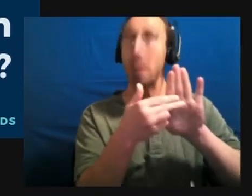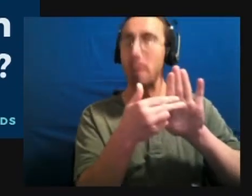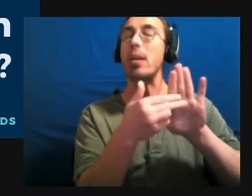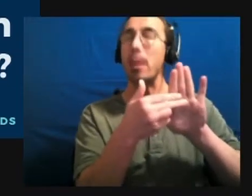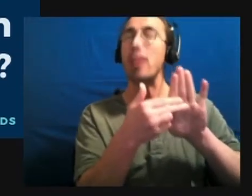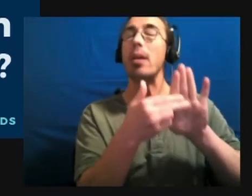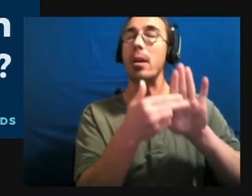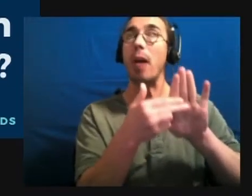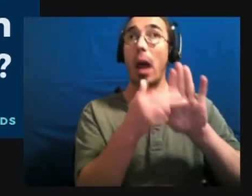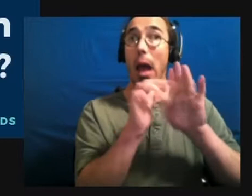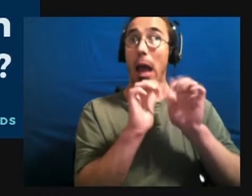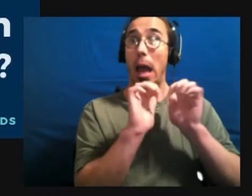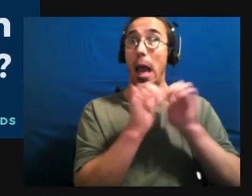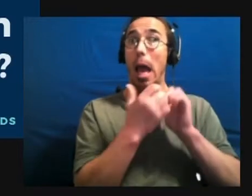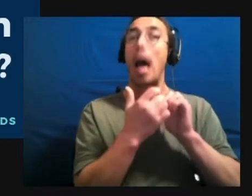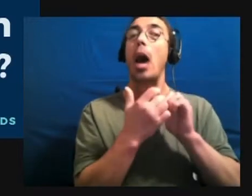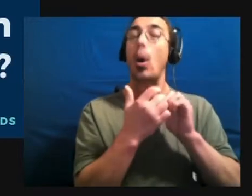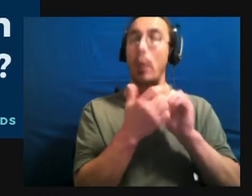kids as infants,